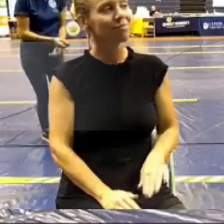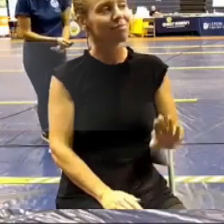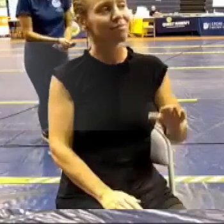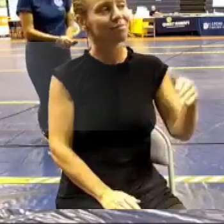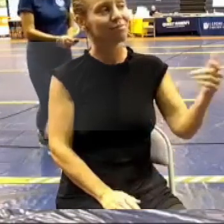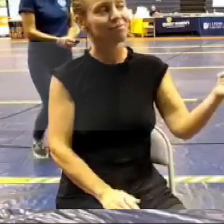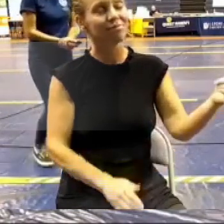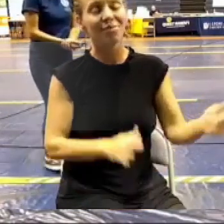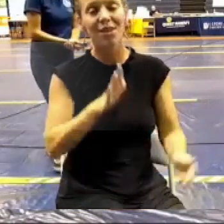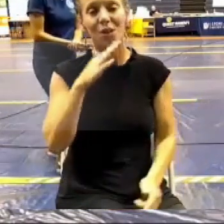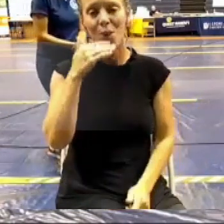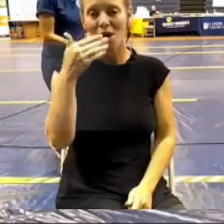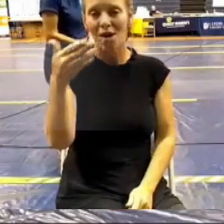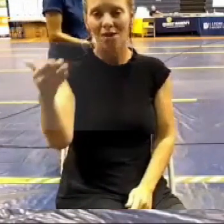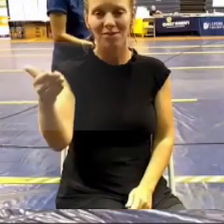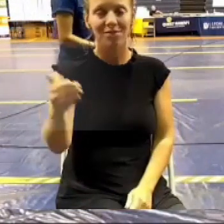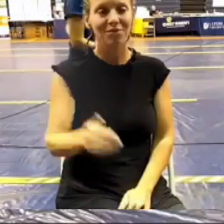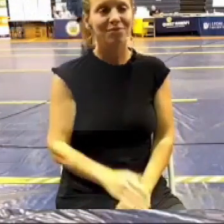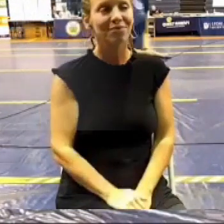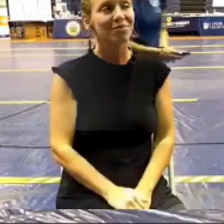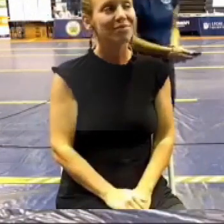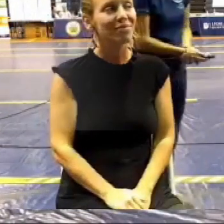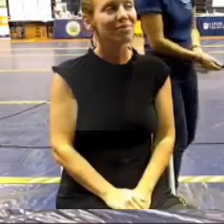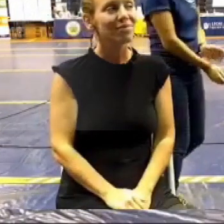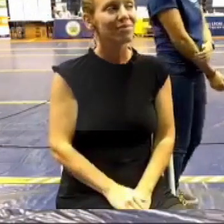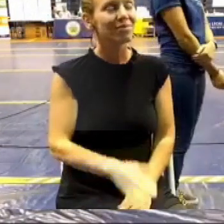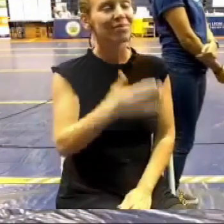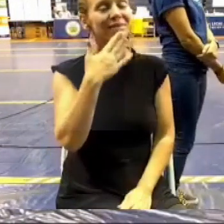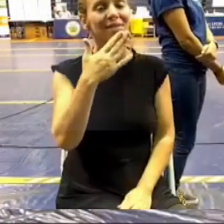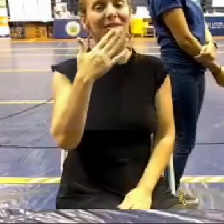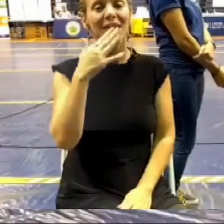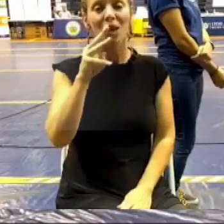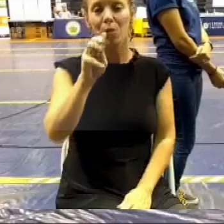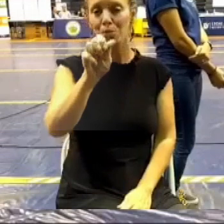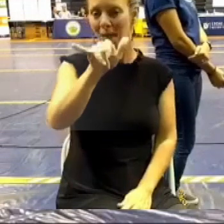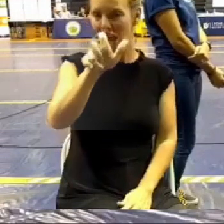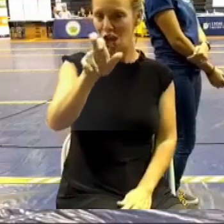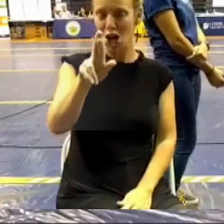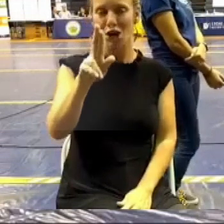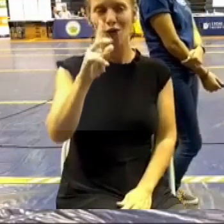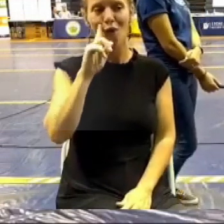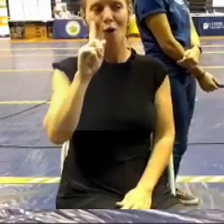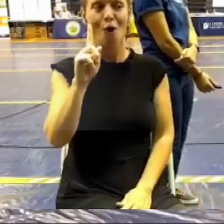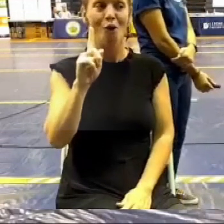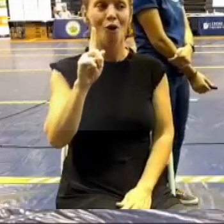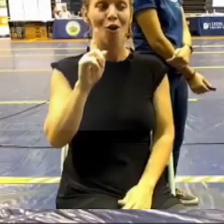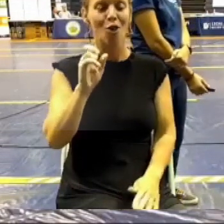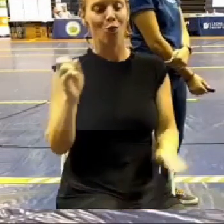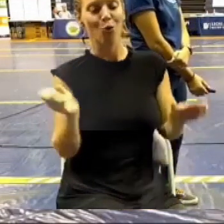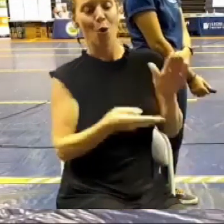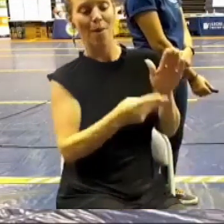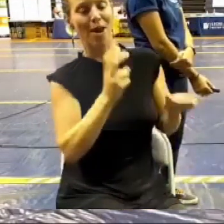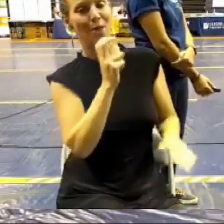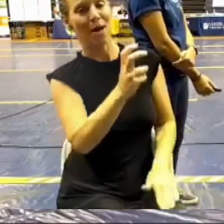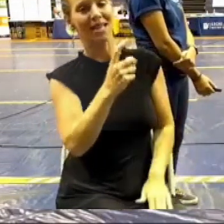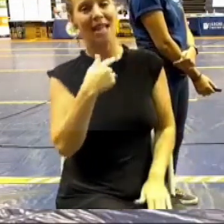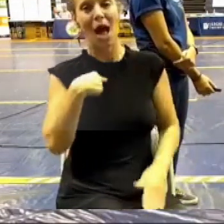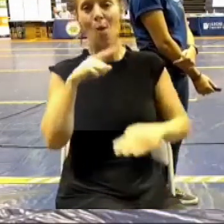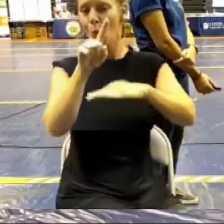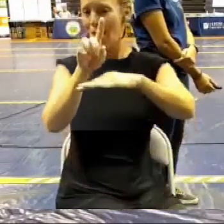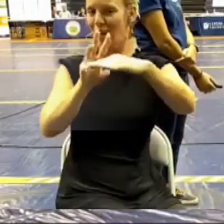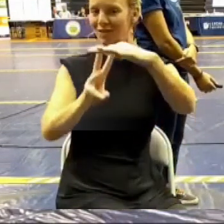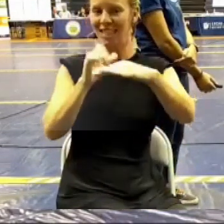Well, I want to thank the mayor for throwing me underneath the bus. I'm the one out of six that didn't graduate from Lahaina Luna.